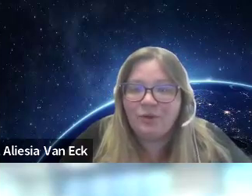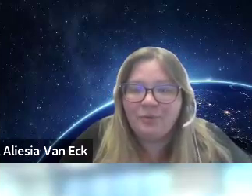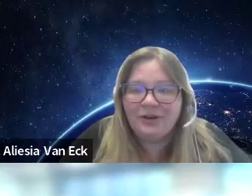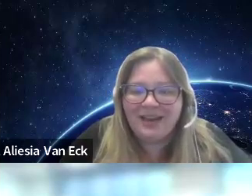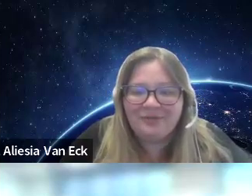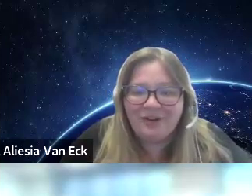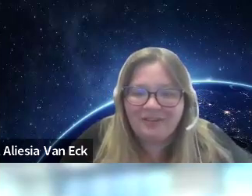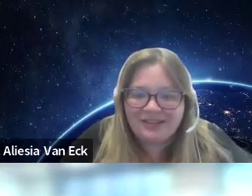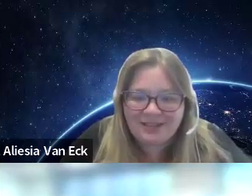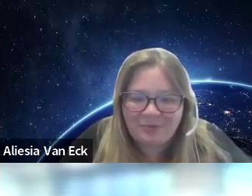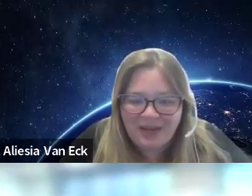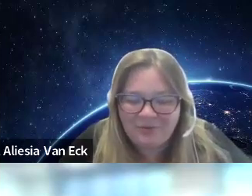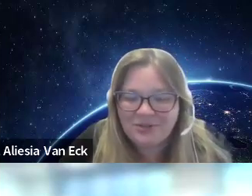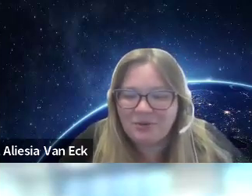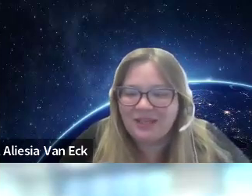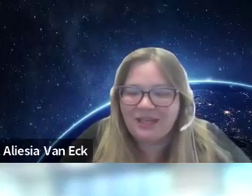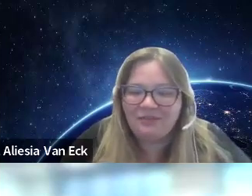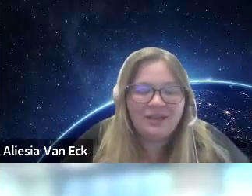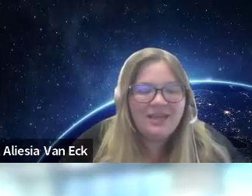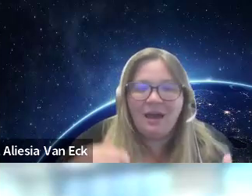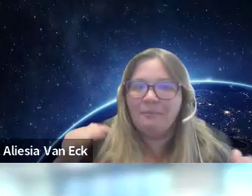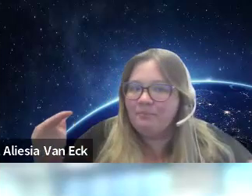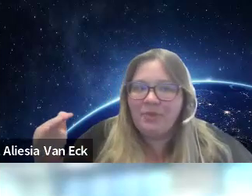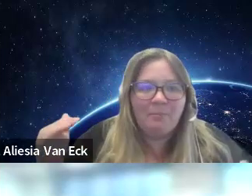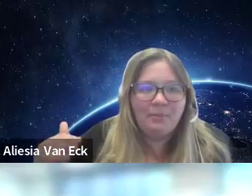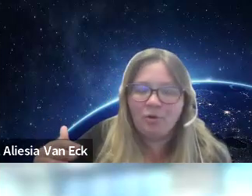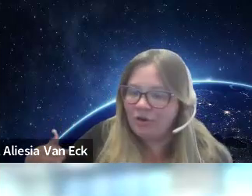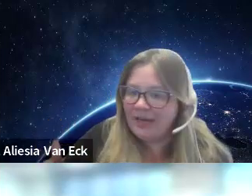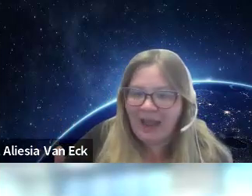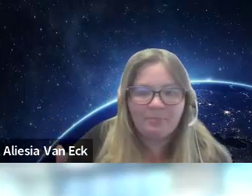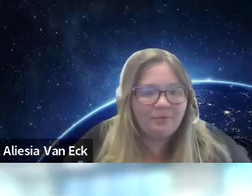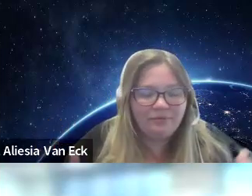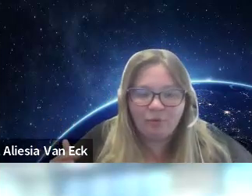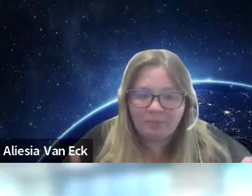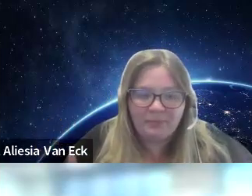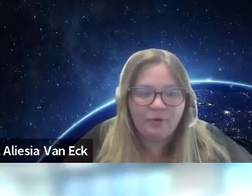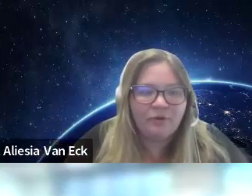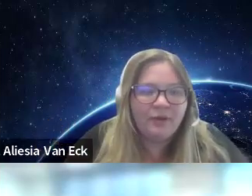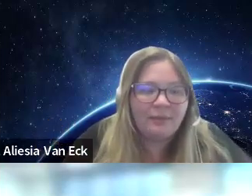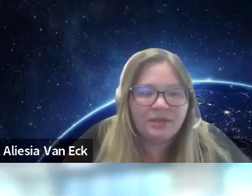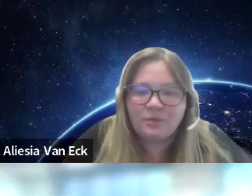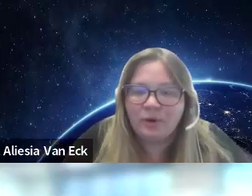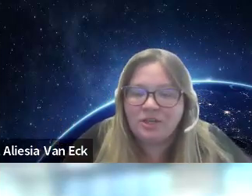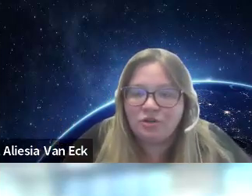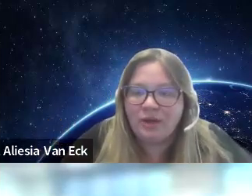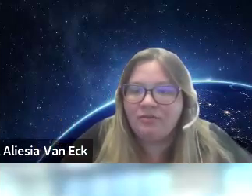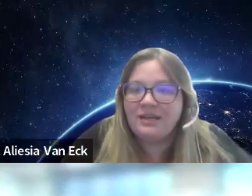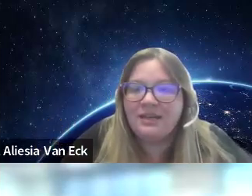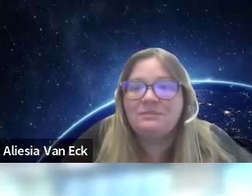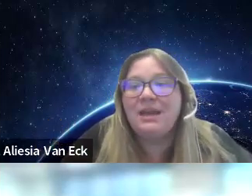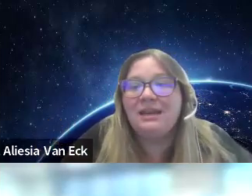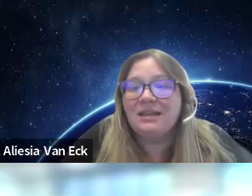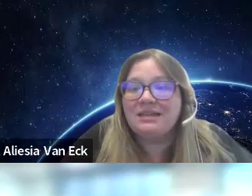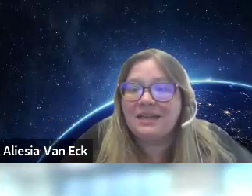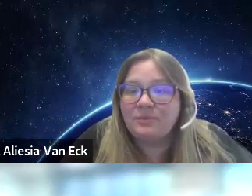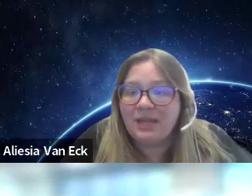we put in for every single penny. We don't leave a bubble or gap for people, because we want to make sure we are